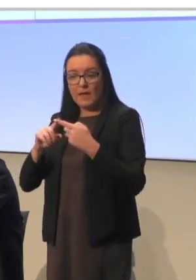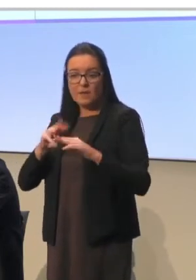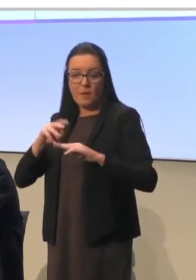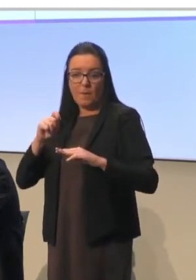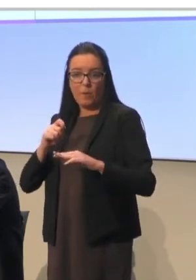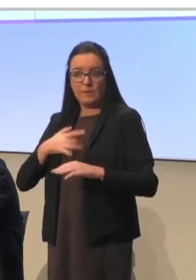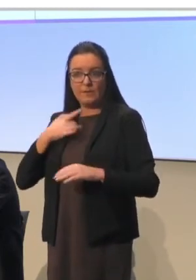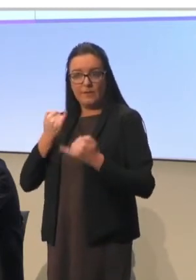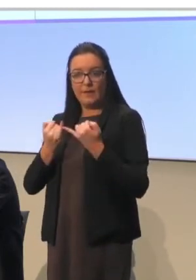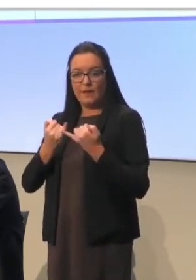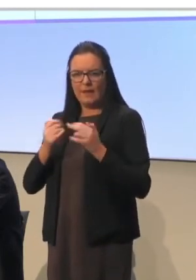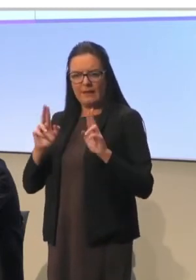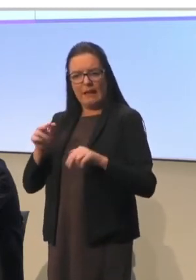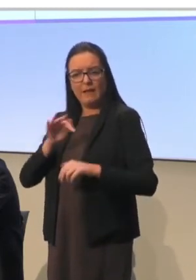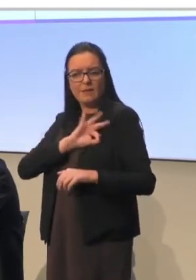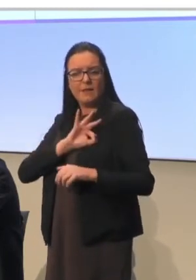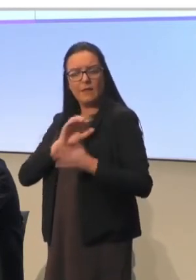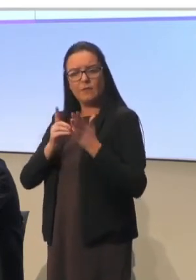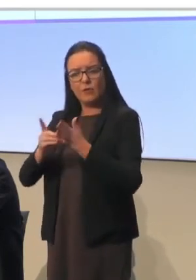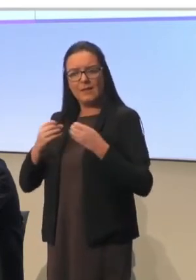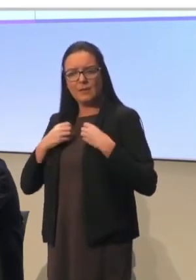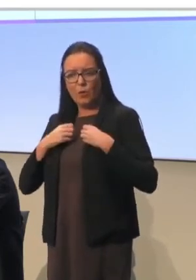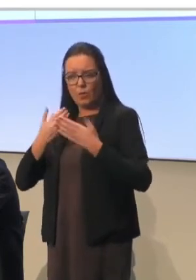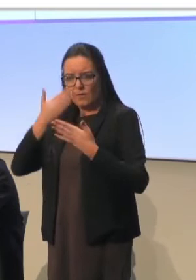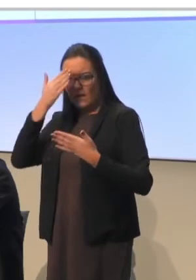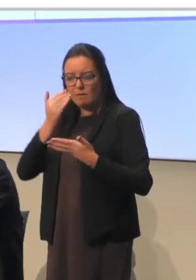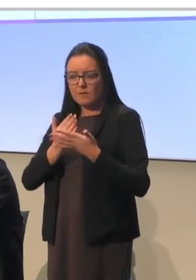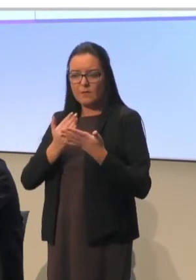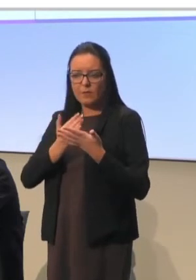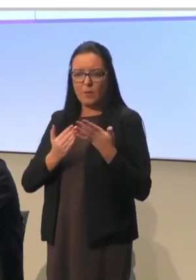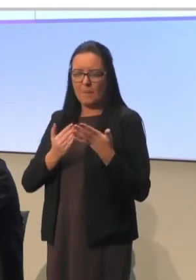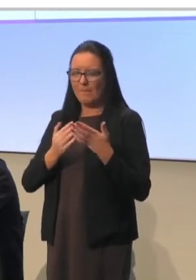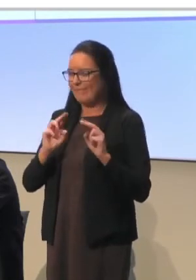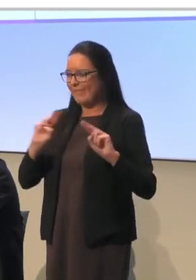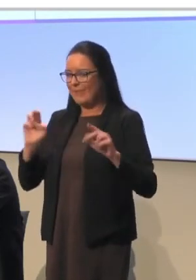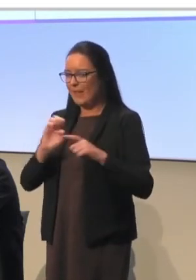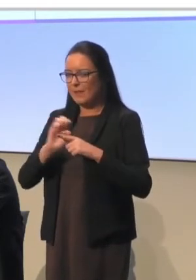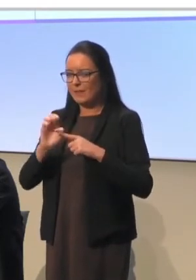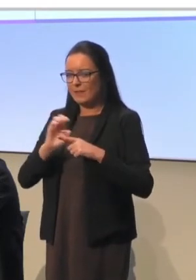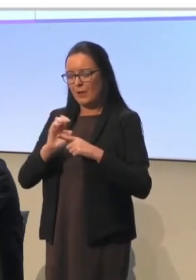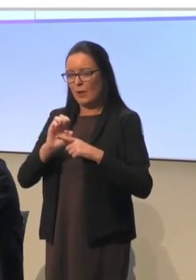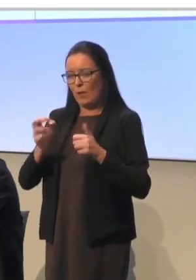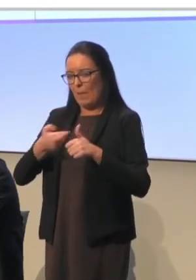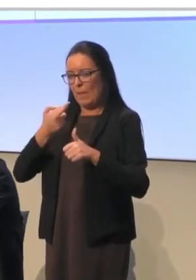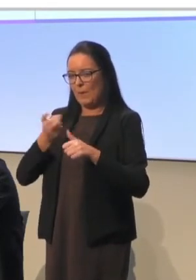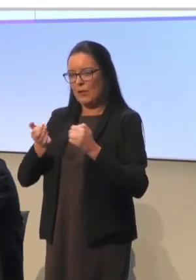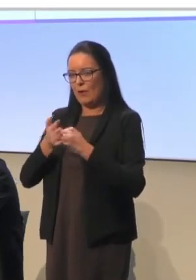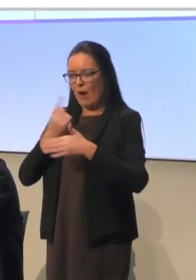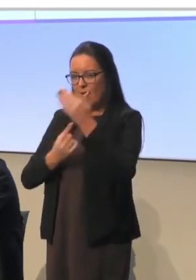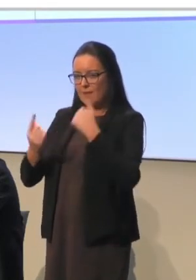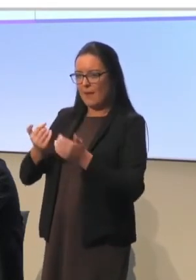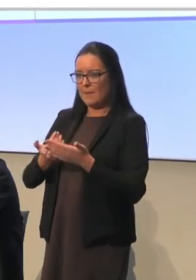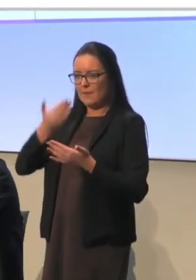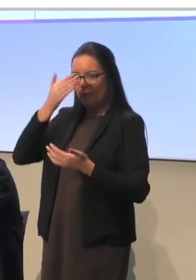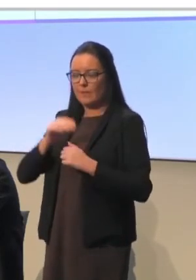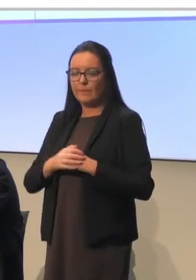able to self-direct their own learning after school, while some did remark on the lack of preparation for autonomous learning. In terms